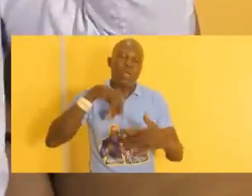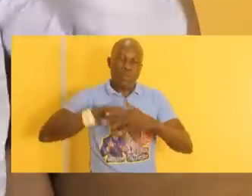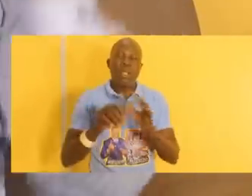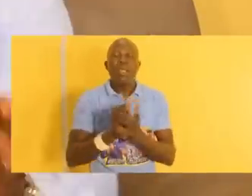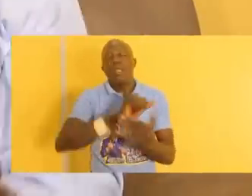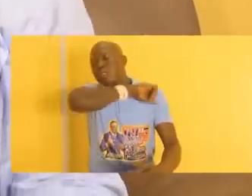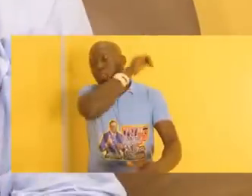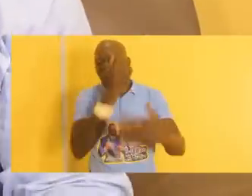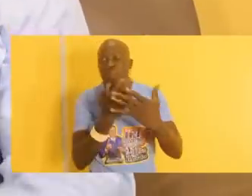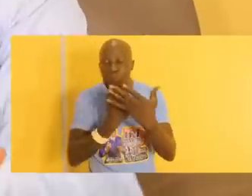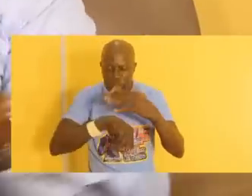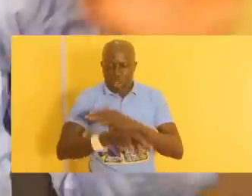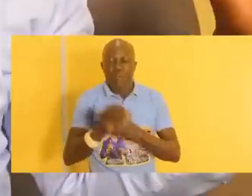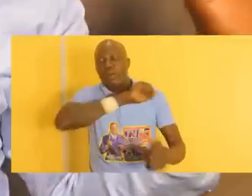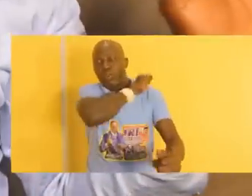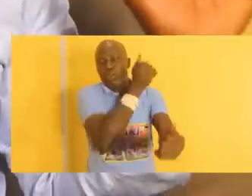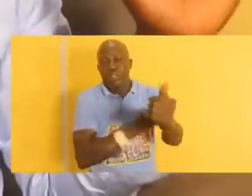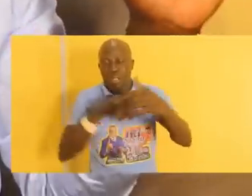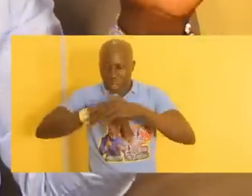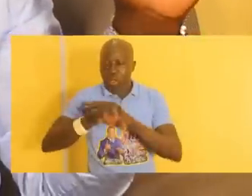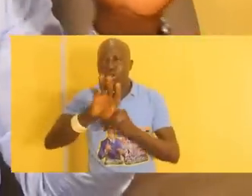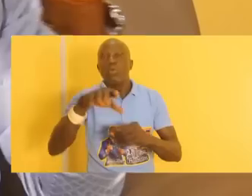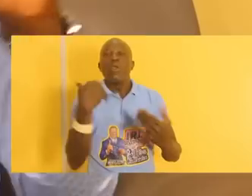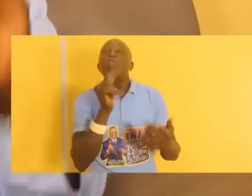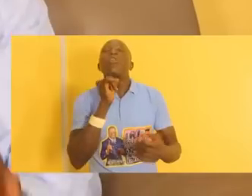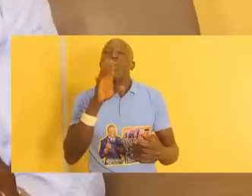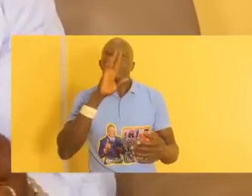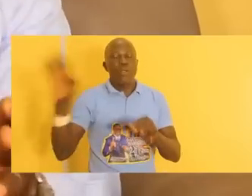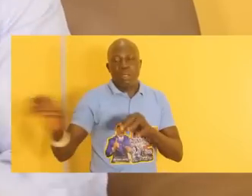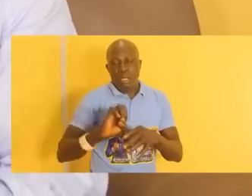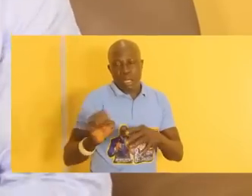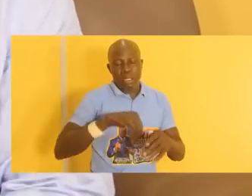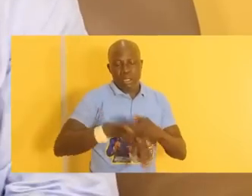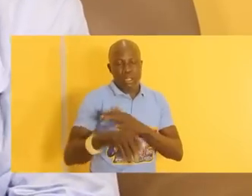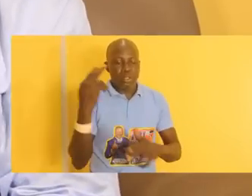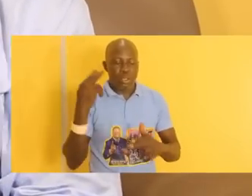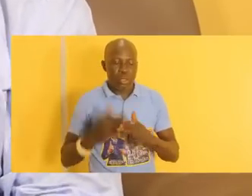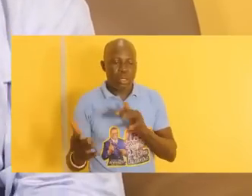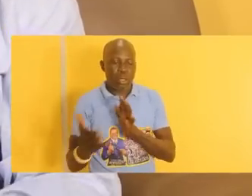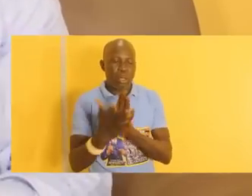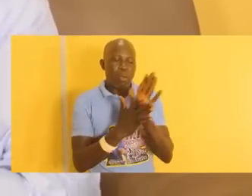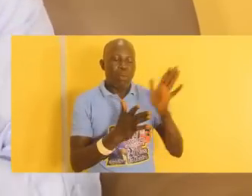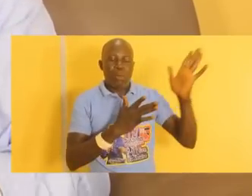kingship will come upon you. Amen. Jesus.